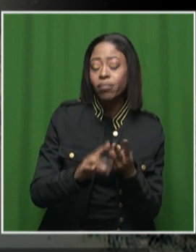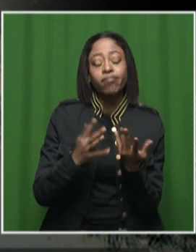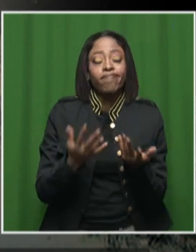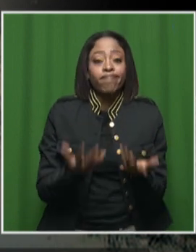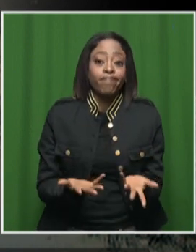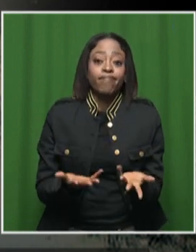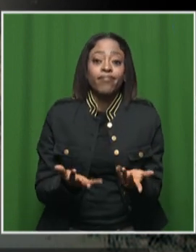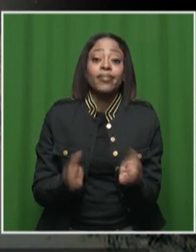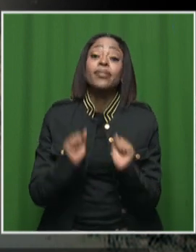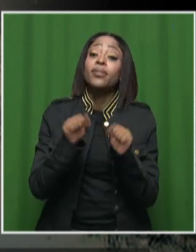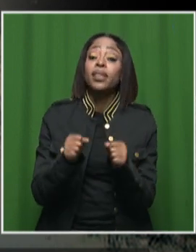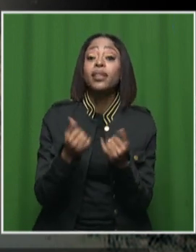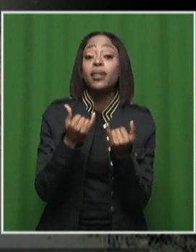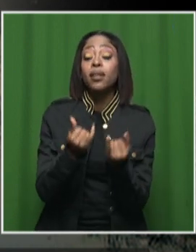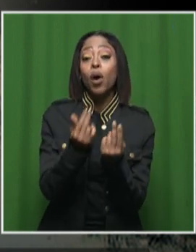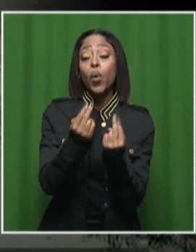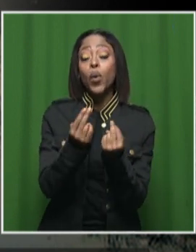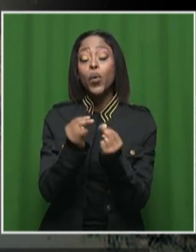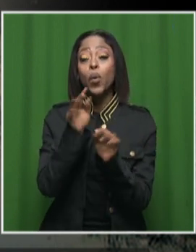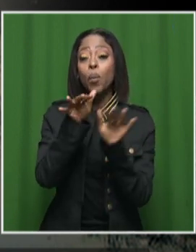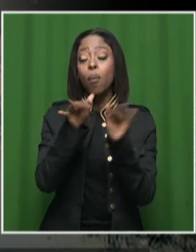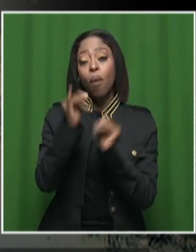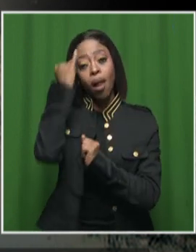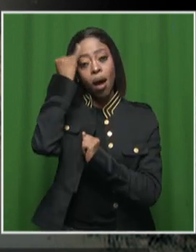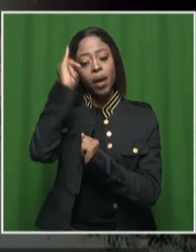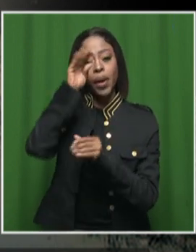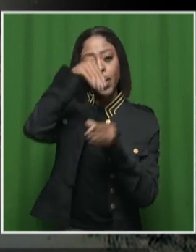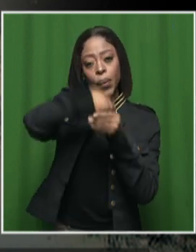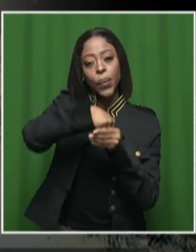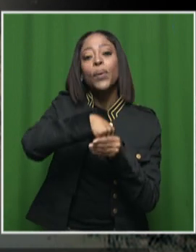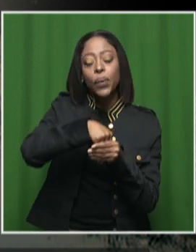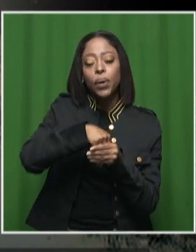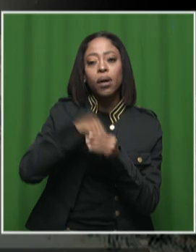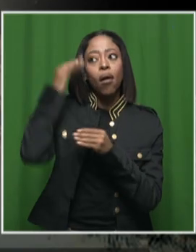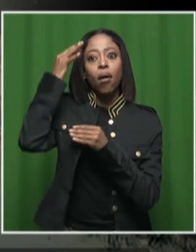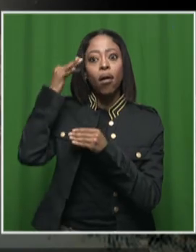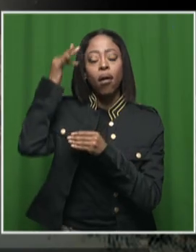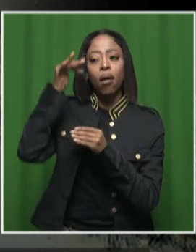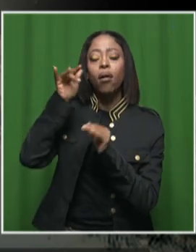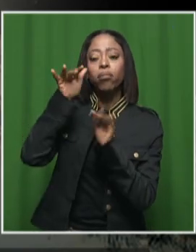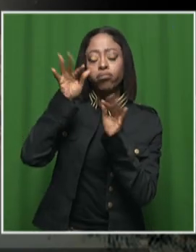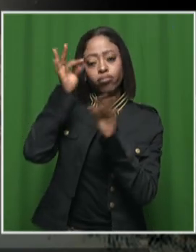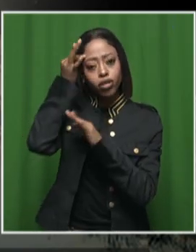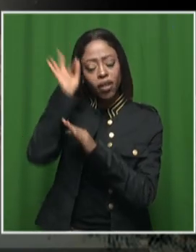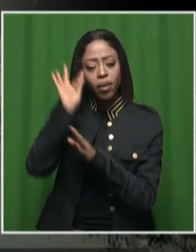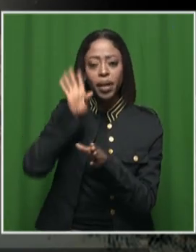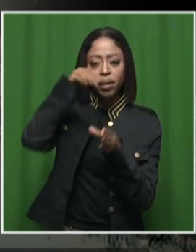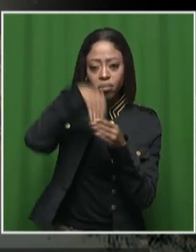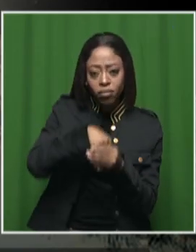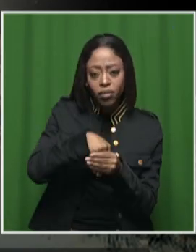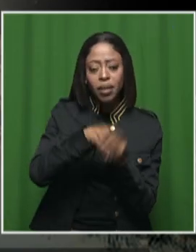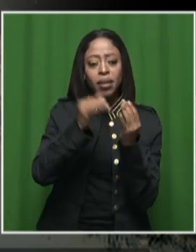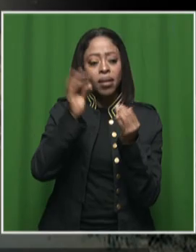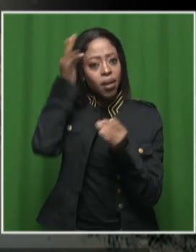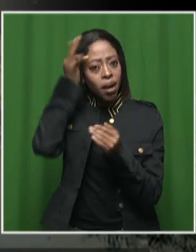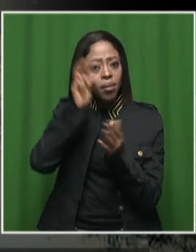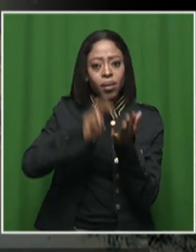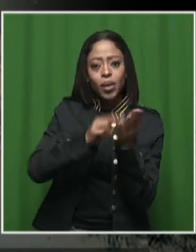rightly, there are now new voices, new ideas, new philosophies of government and what government should be